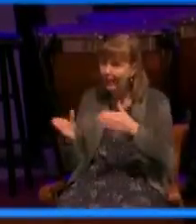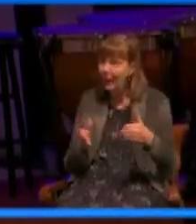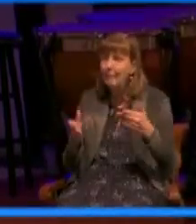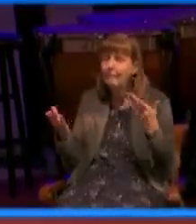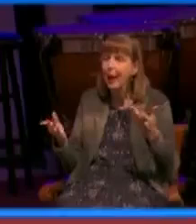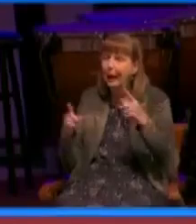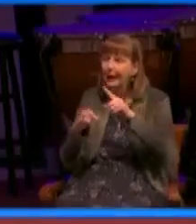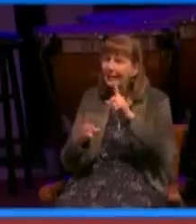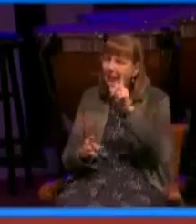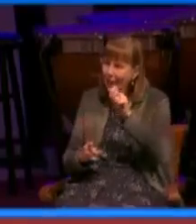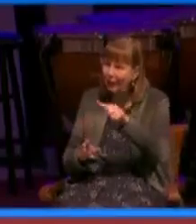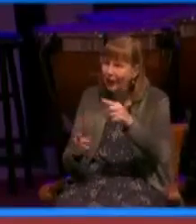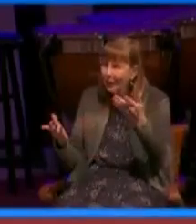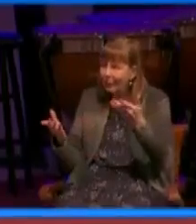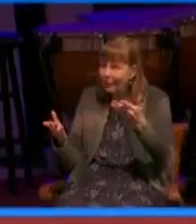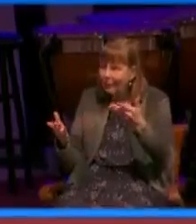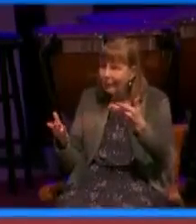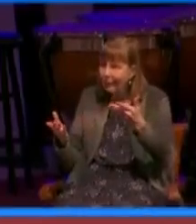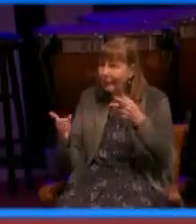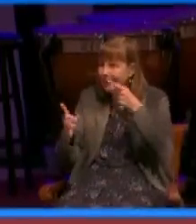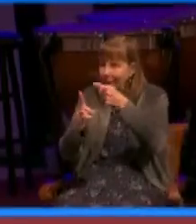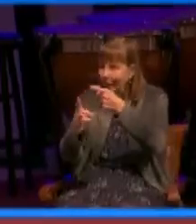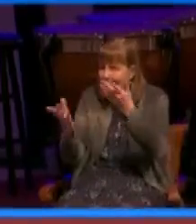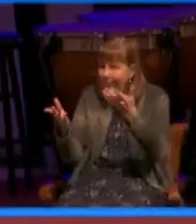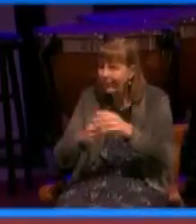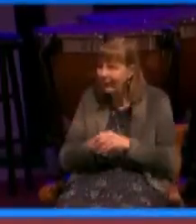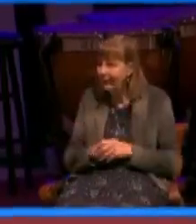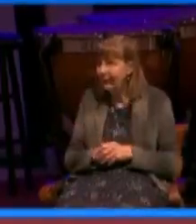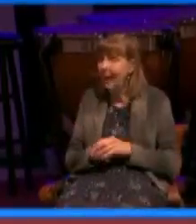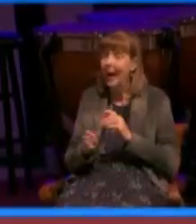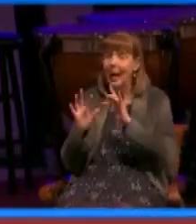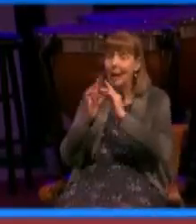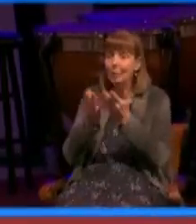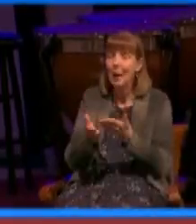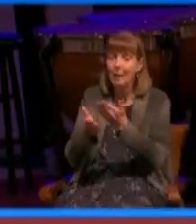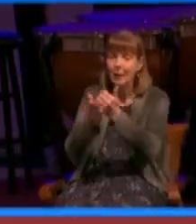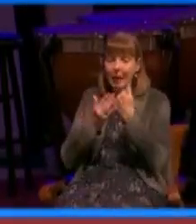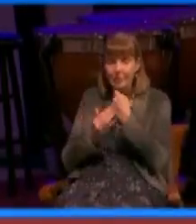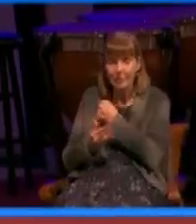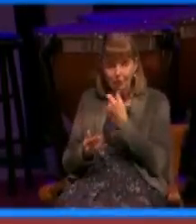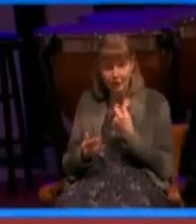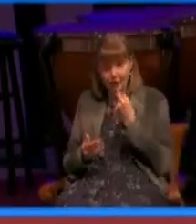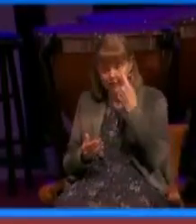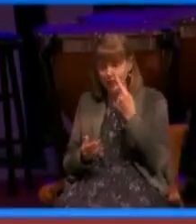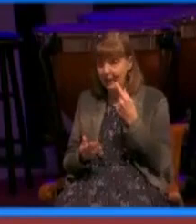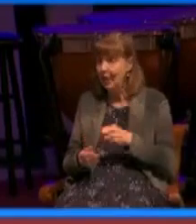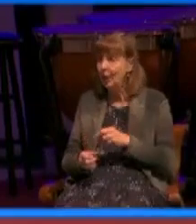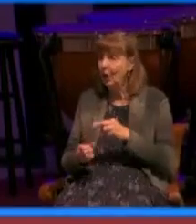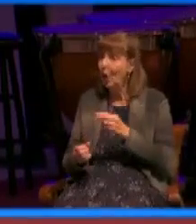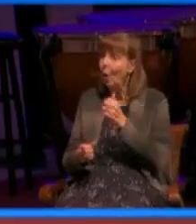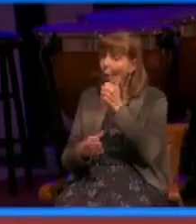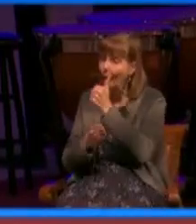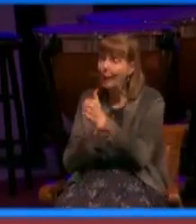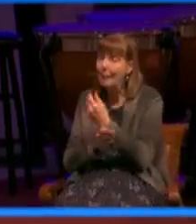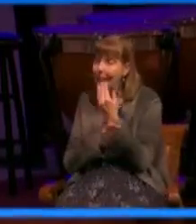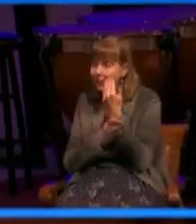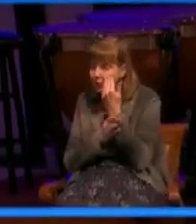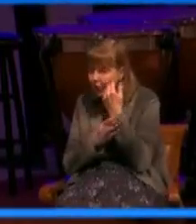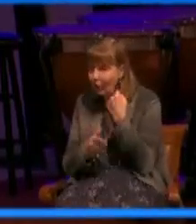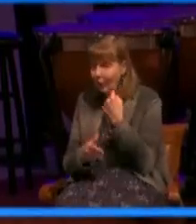and sisters, this is where the Bible helps us understand that what Abraham knew and what we know is not necessarily the same